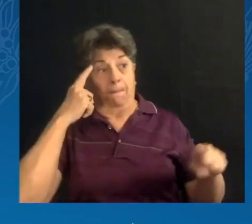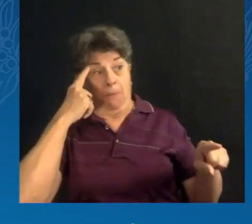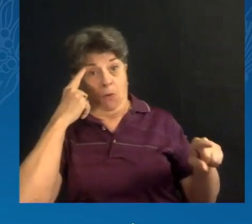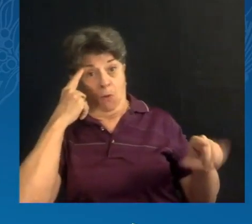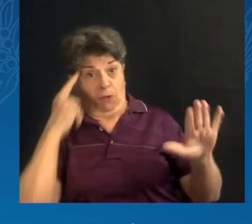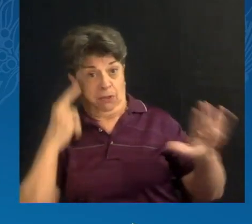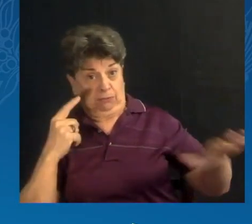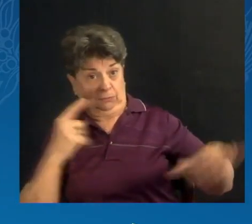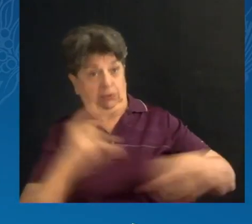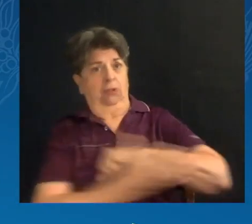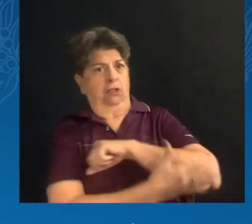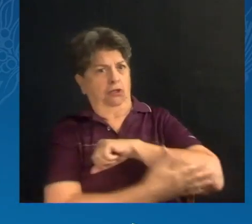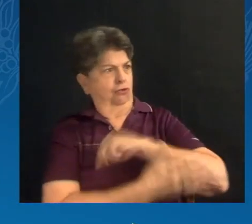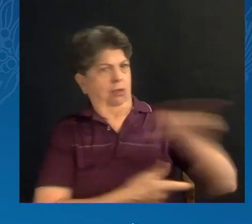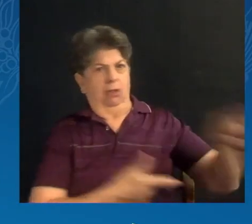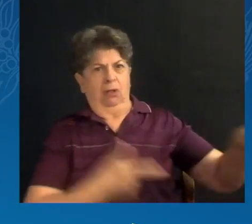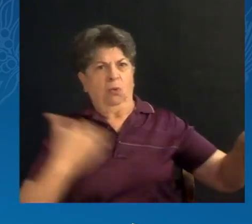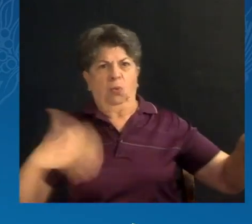forward to our conversation.